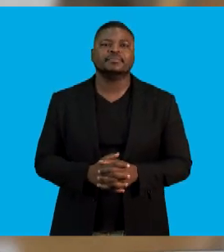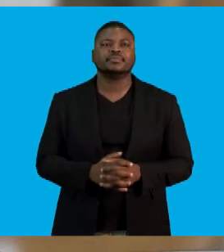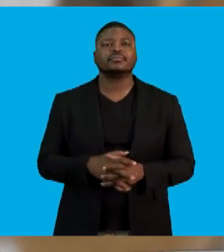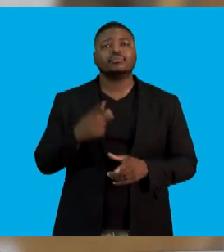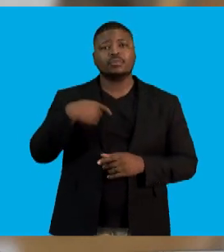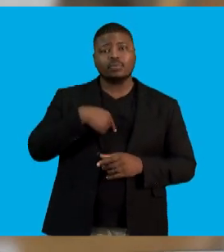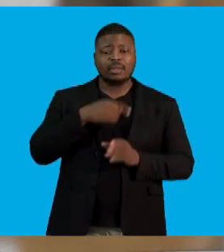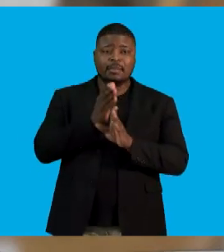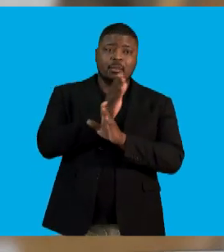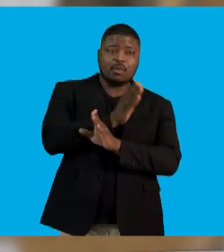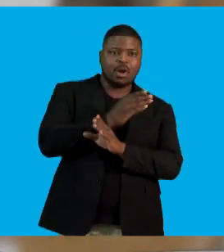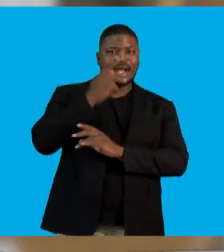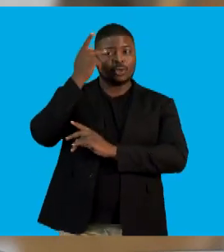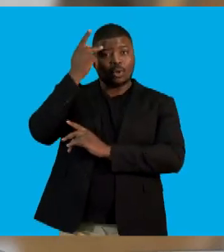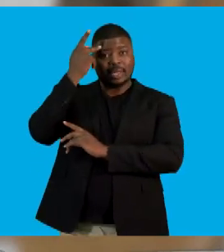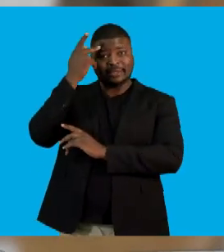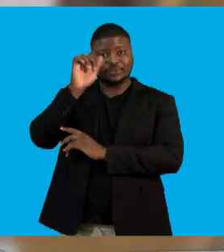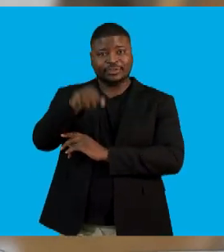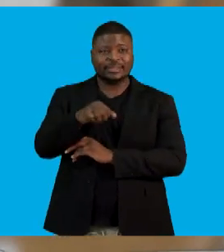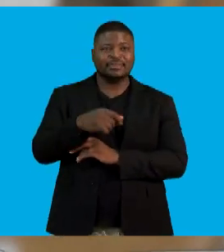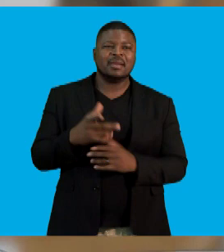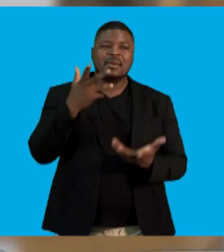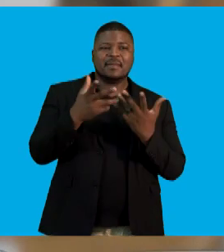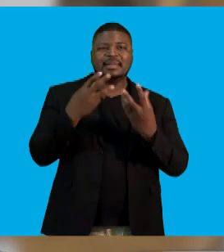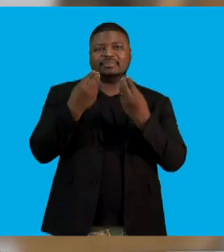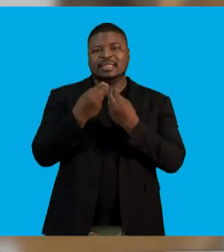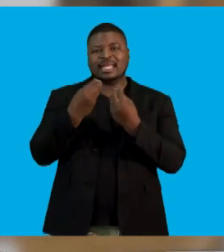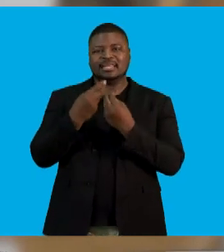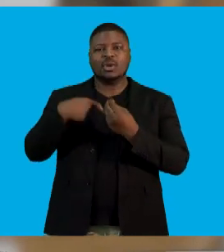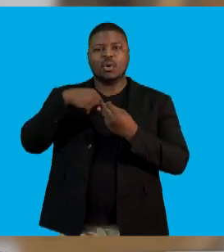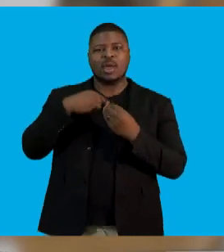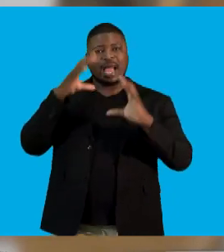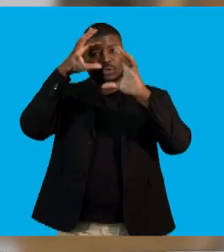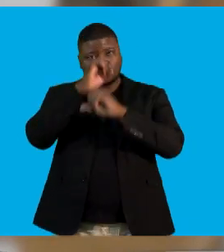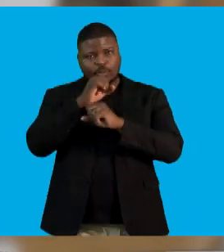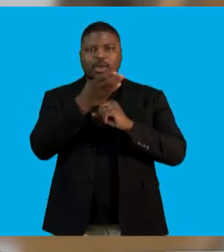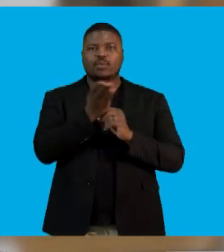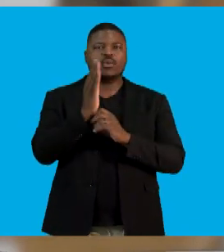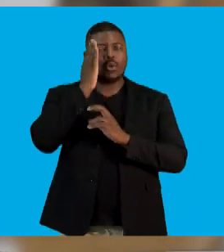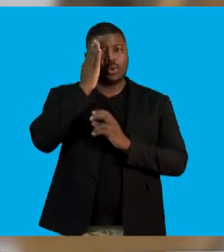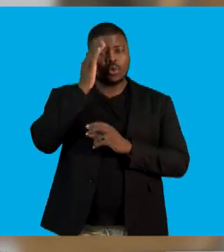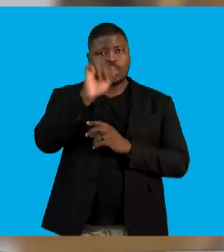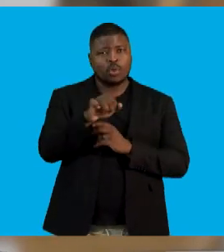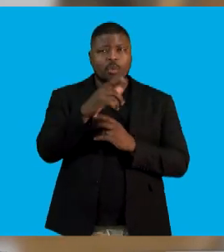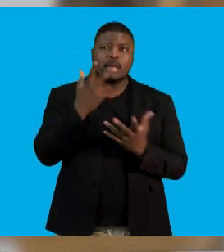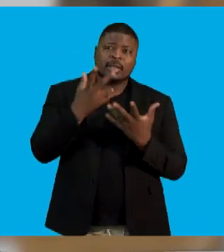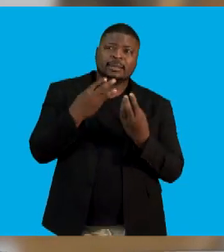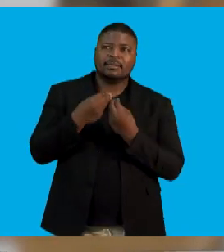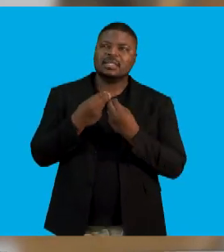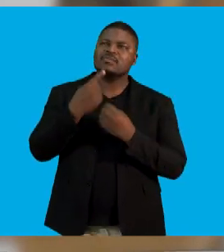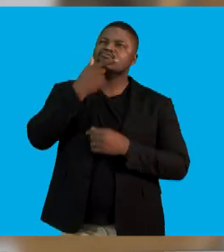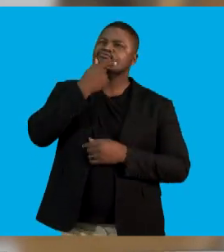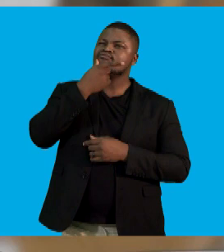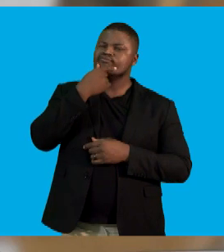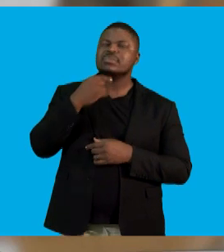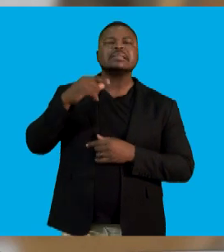Let's talk pre-knowledge. And pre-knowledge is stuff that I assume you guys know. I hope you guys know. If not, hopefully this jogs your memories, brings